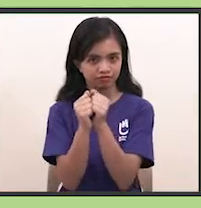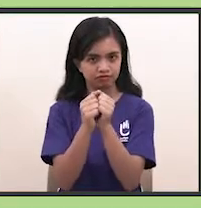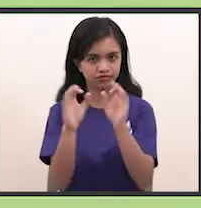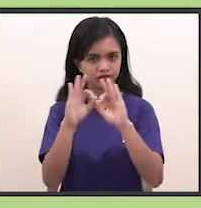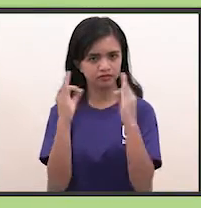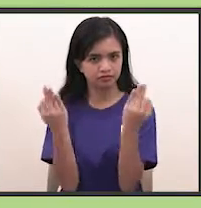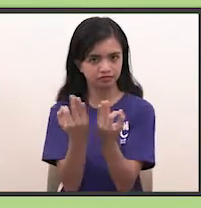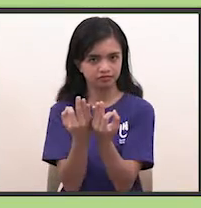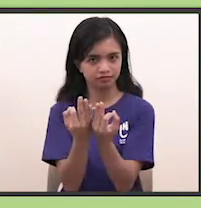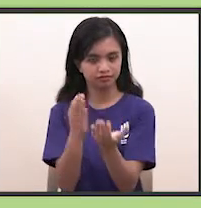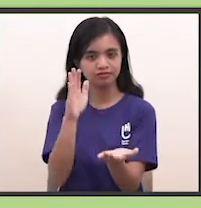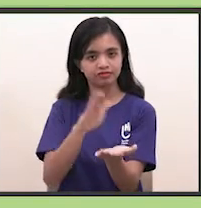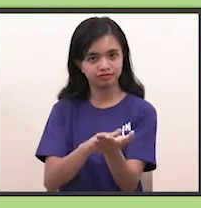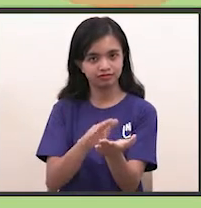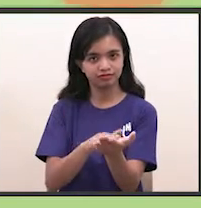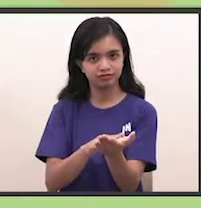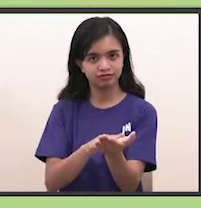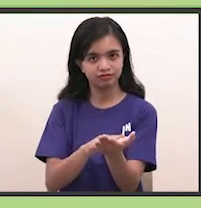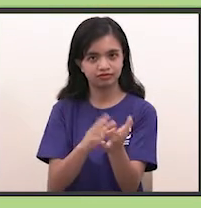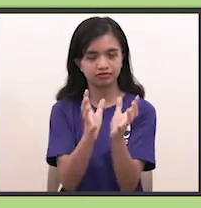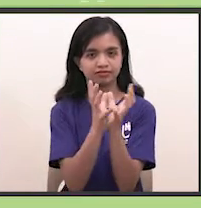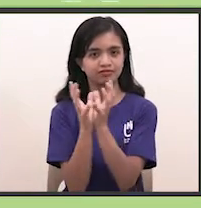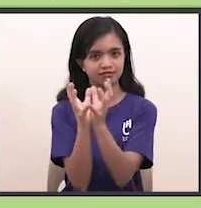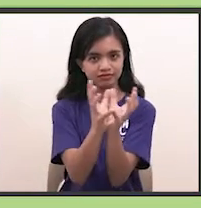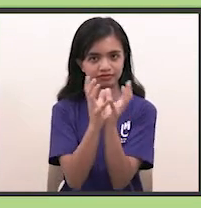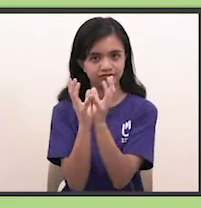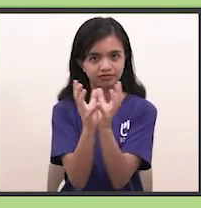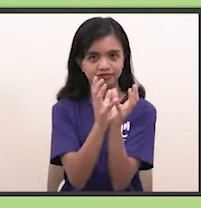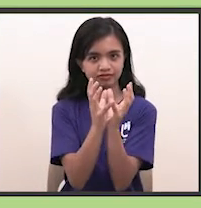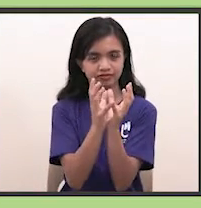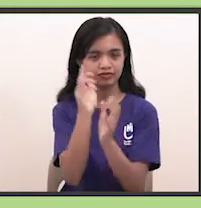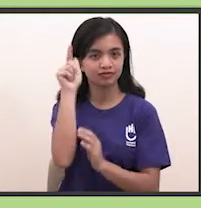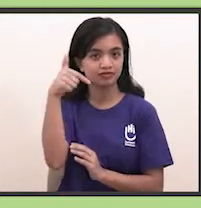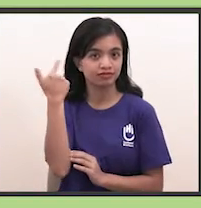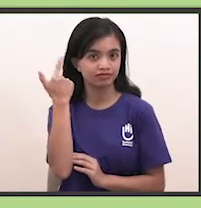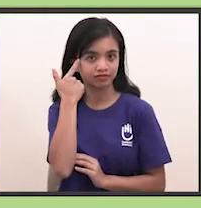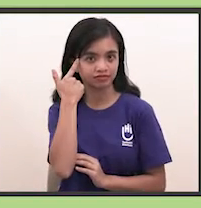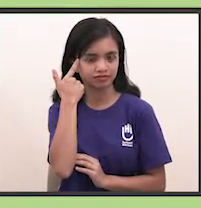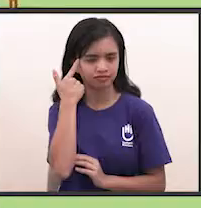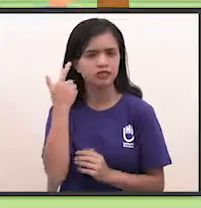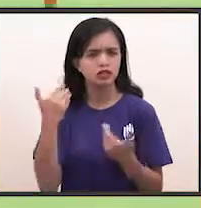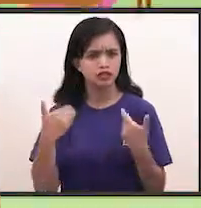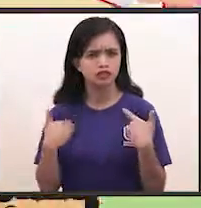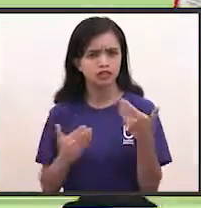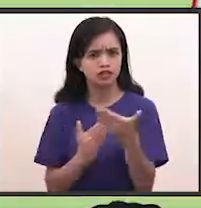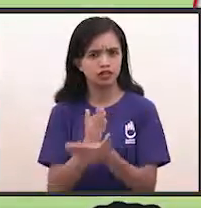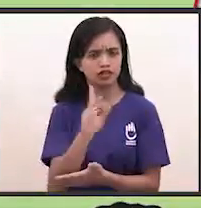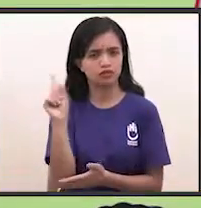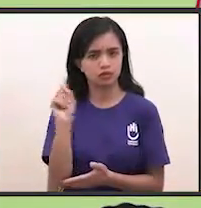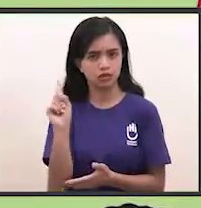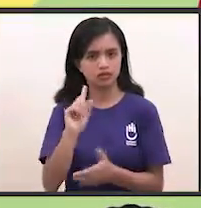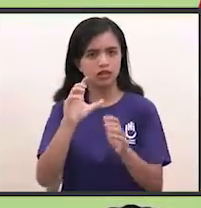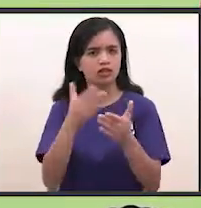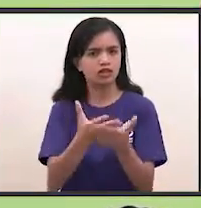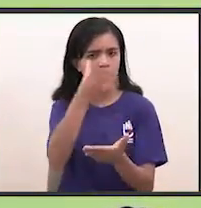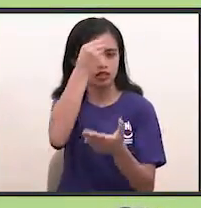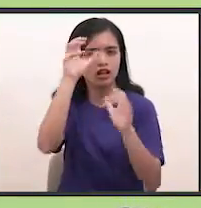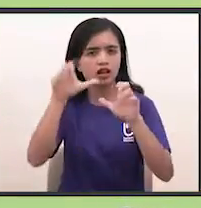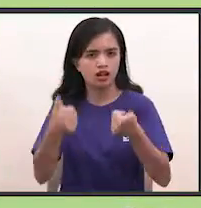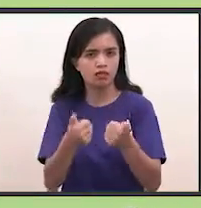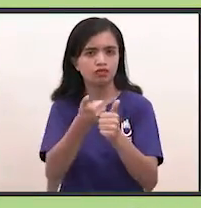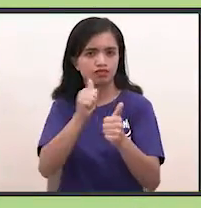Together with your family, your school, your community, and government, you have the right to learn how to